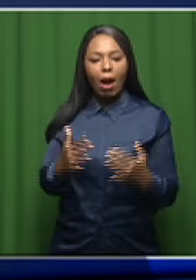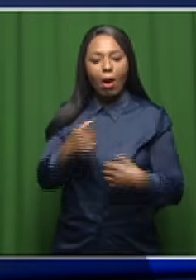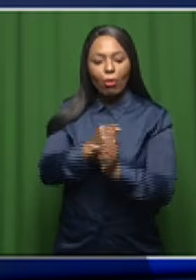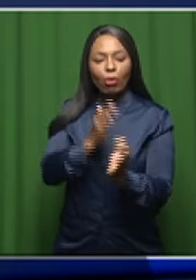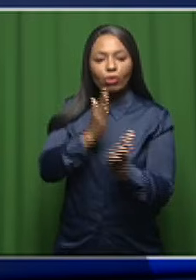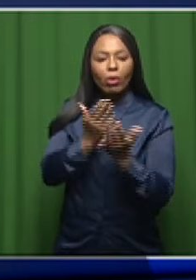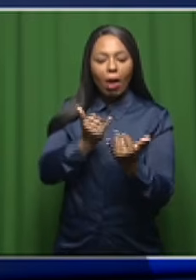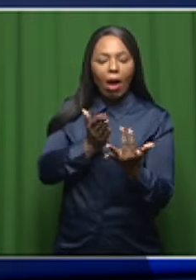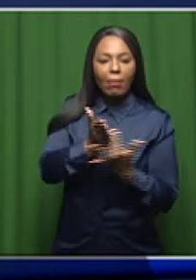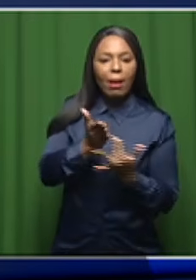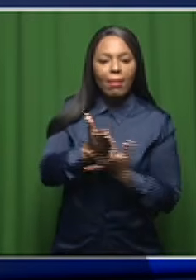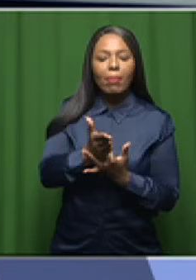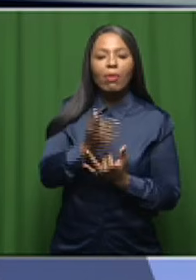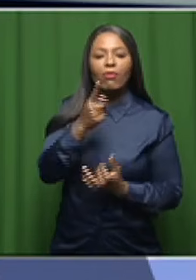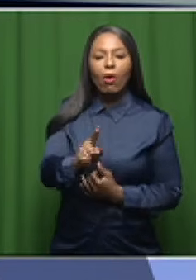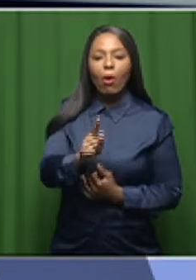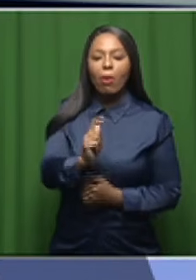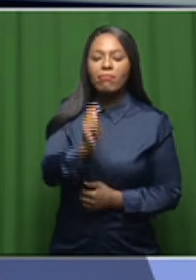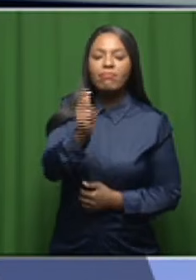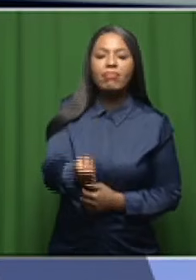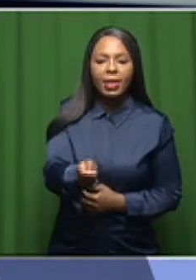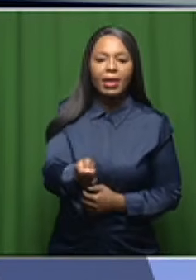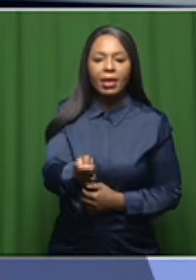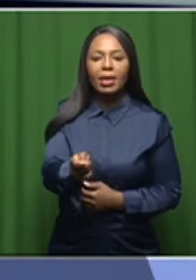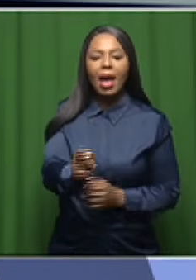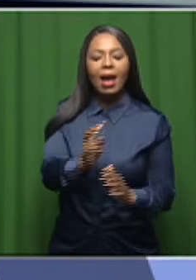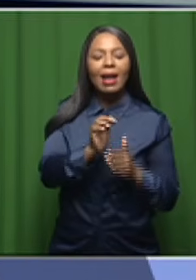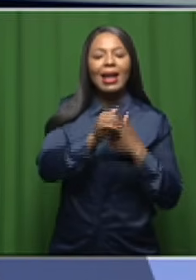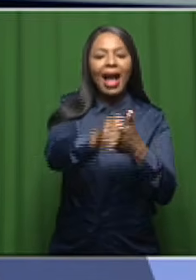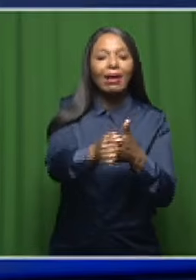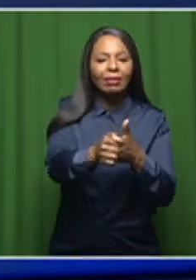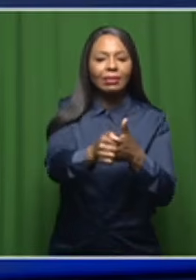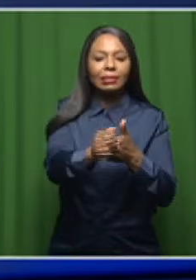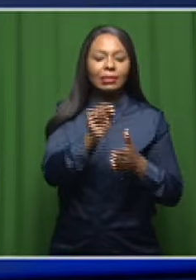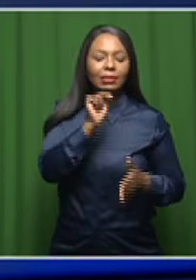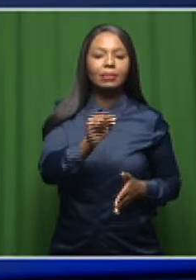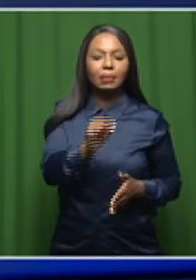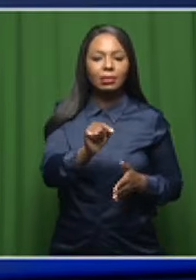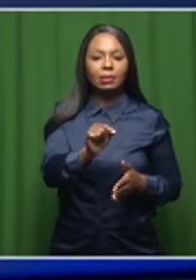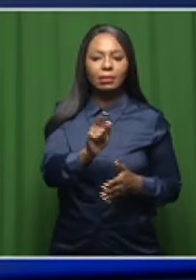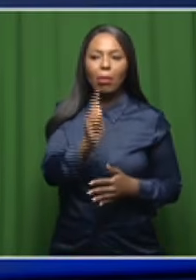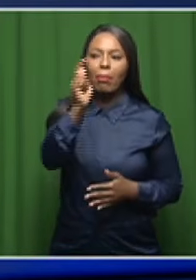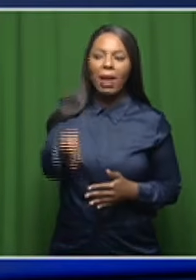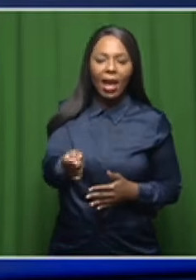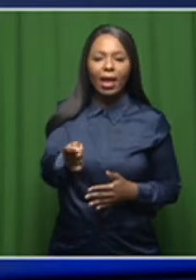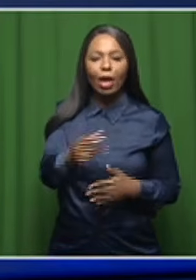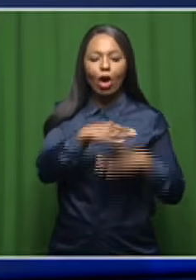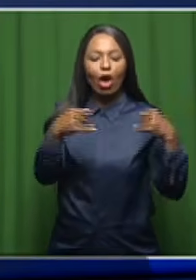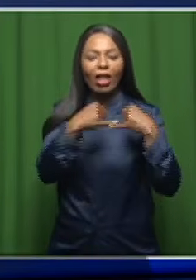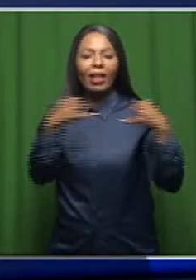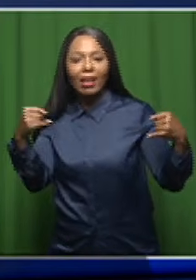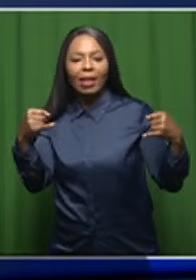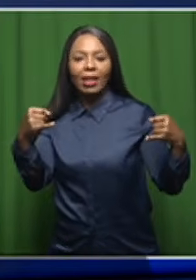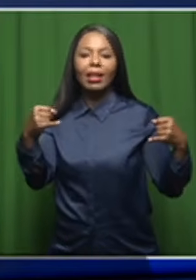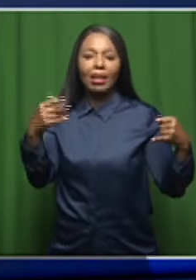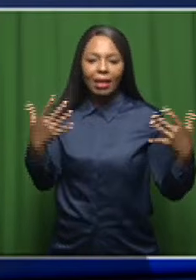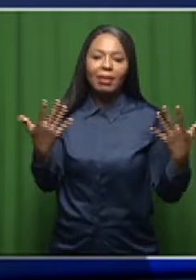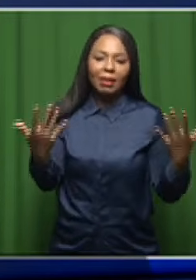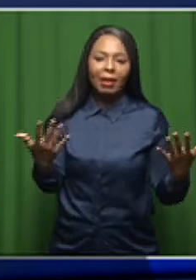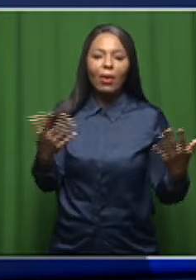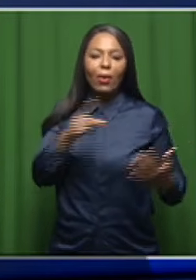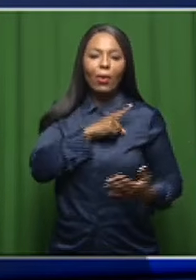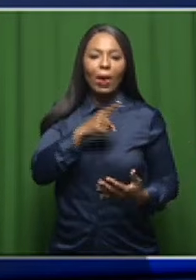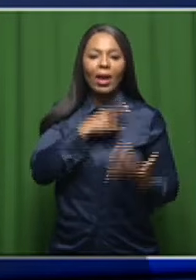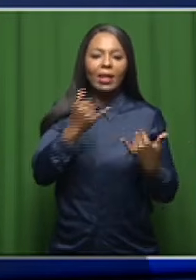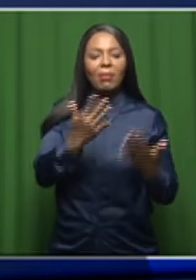the digital payment, right? Now, we're not just looking at it from one side, where the people who, in terms of whether you need to pay for